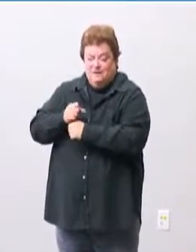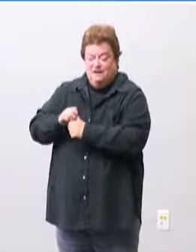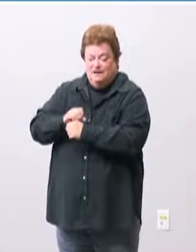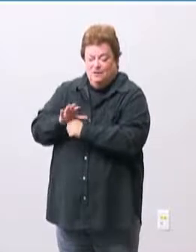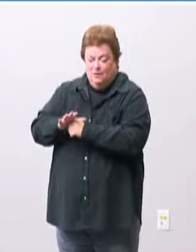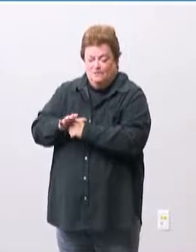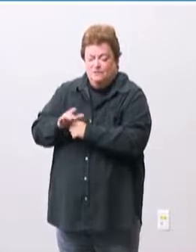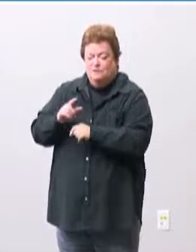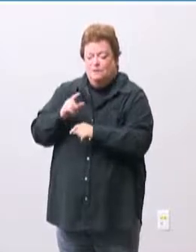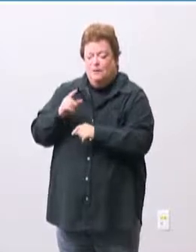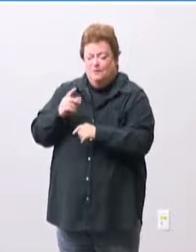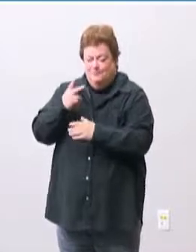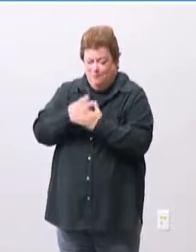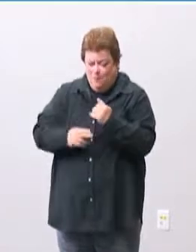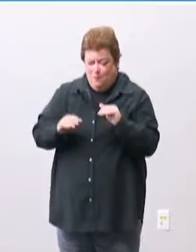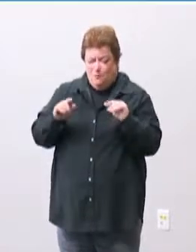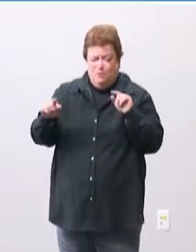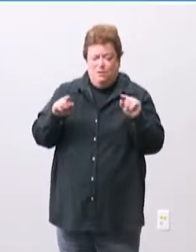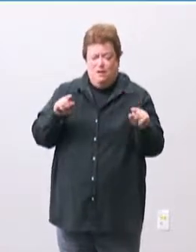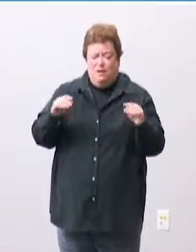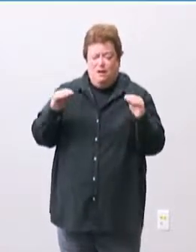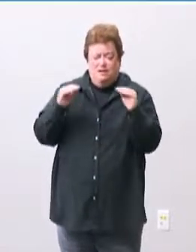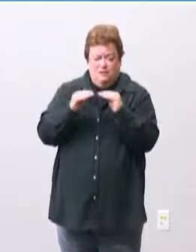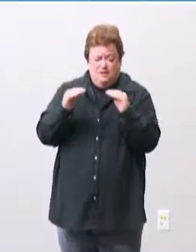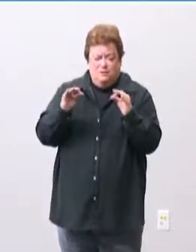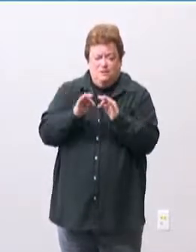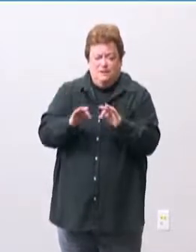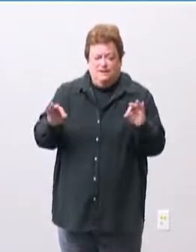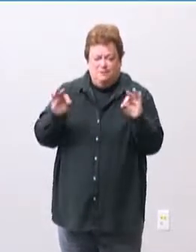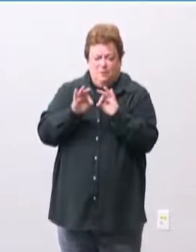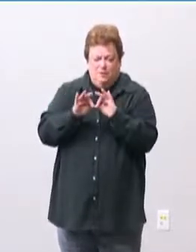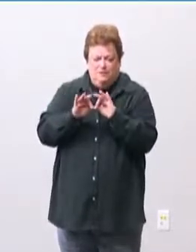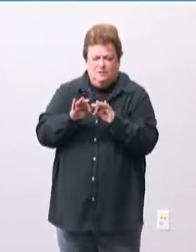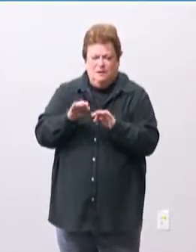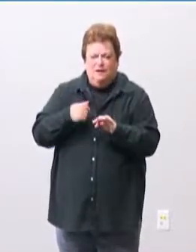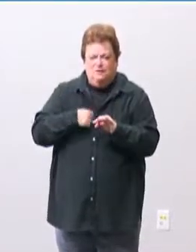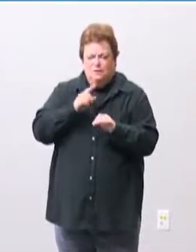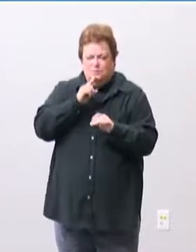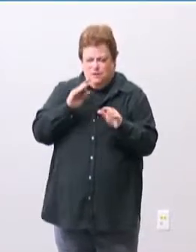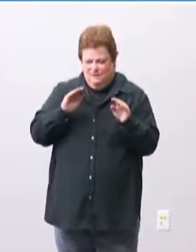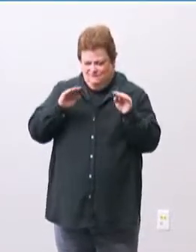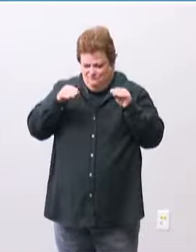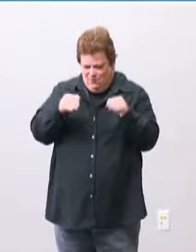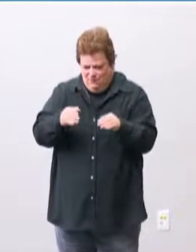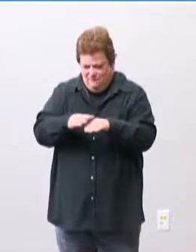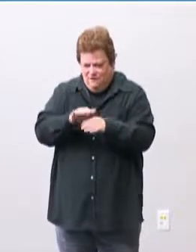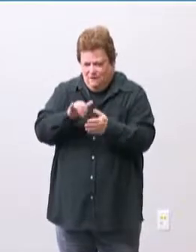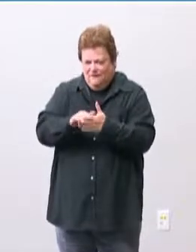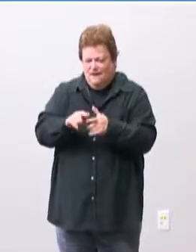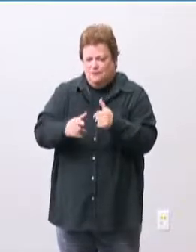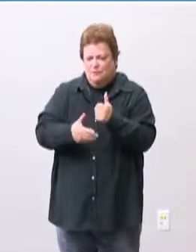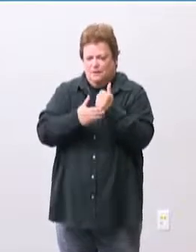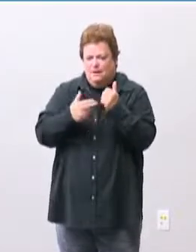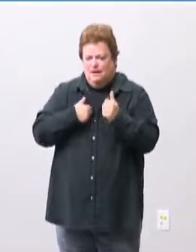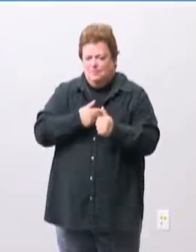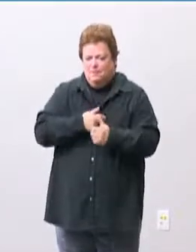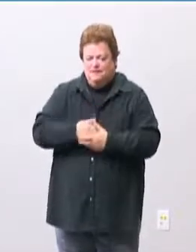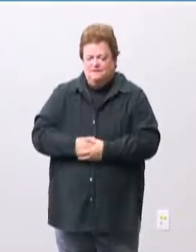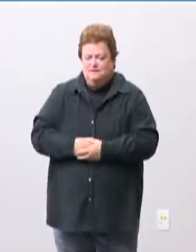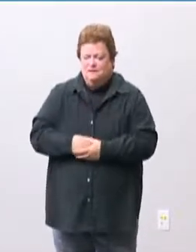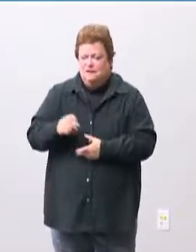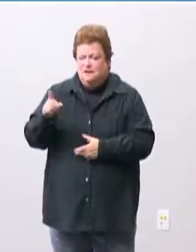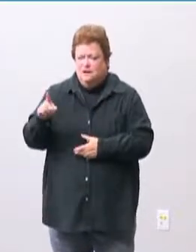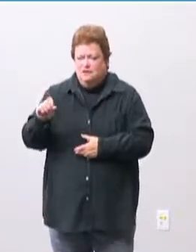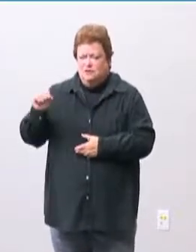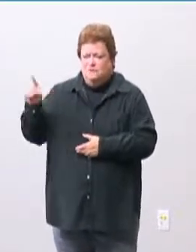both equally important, and we're really focusing on that to really help us. And do you